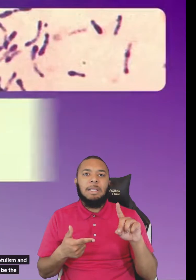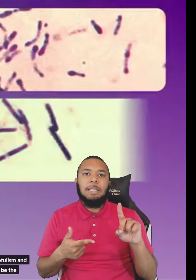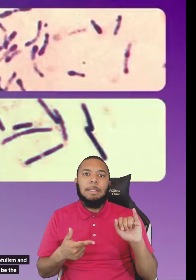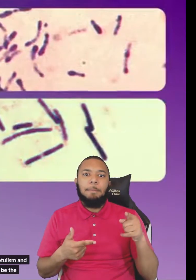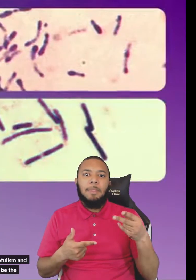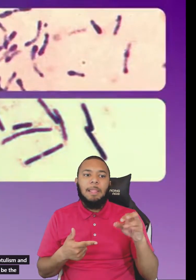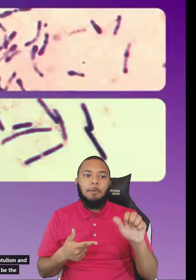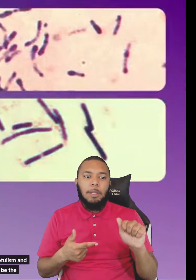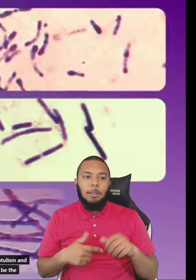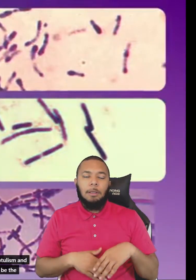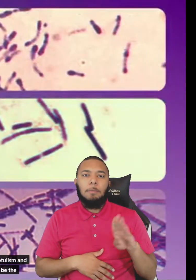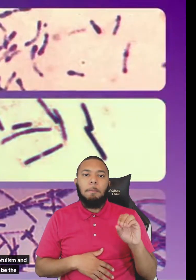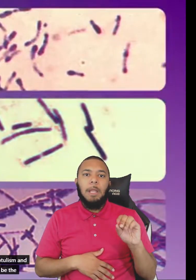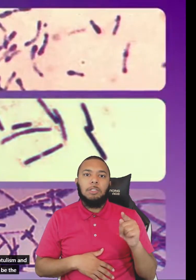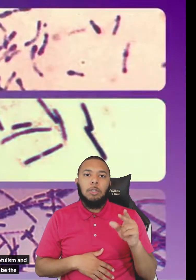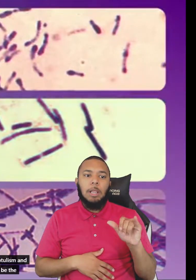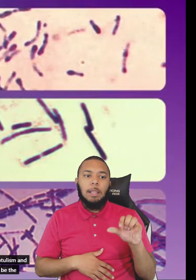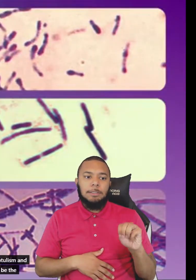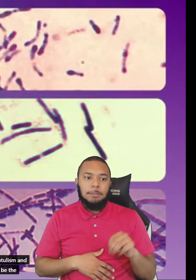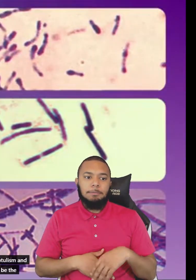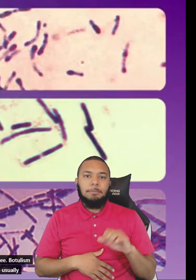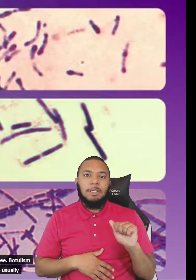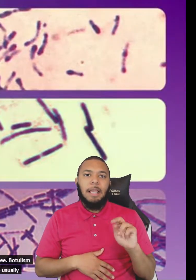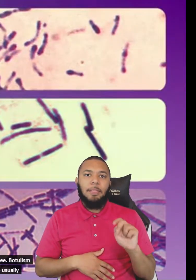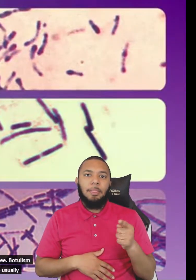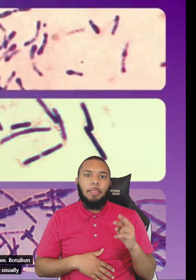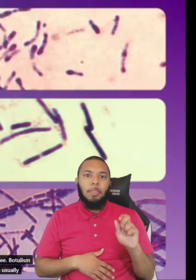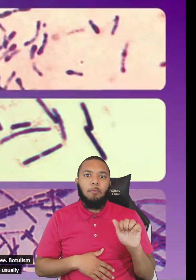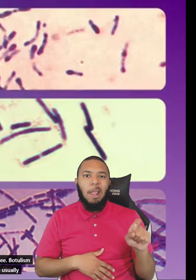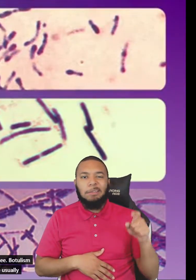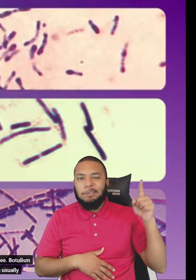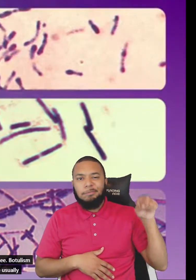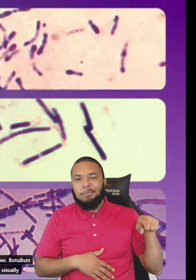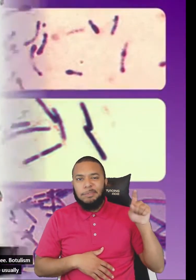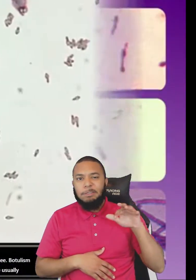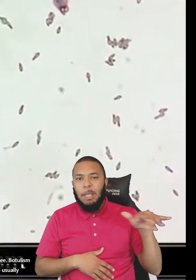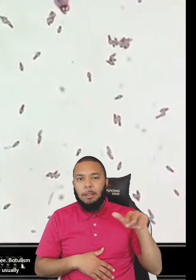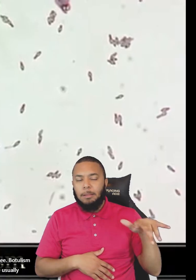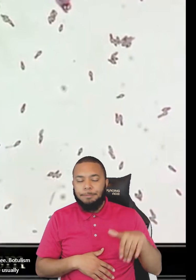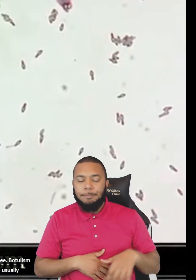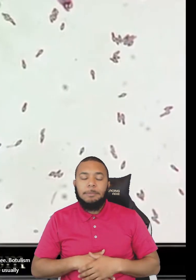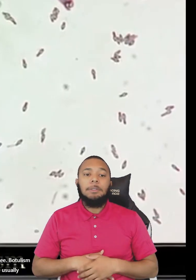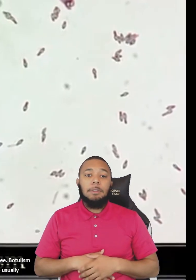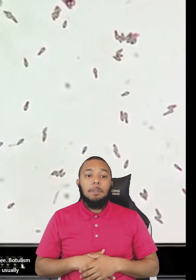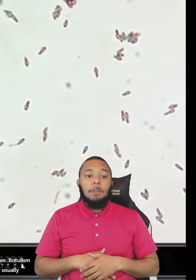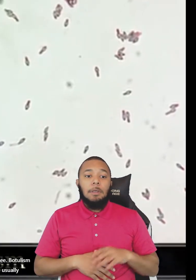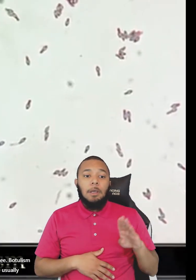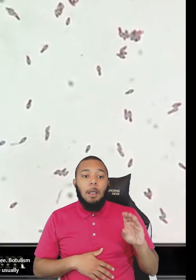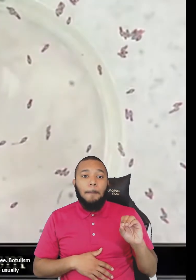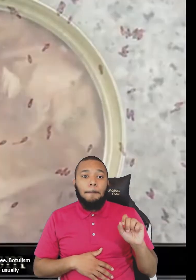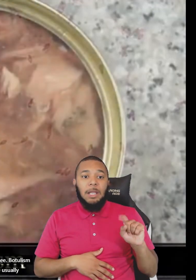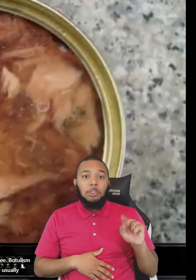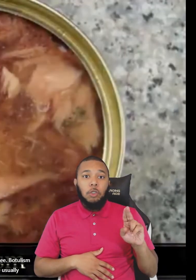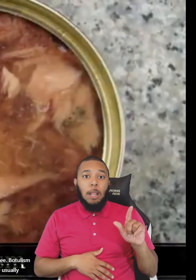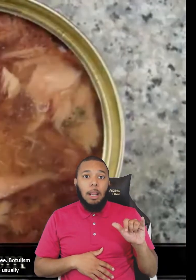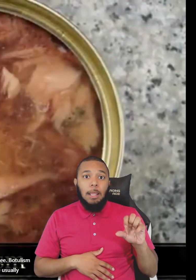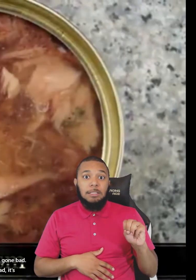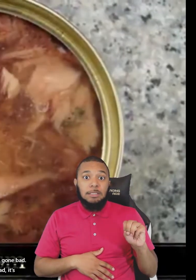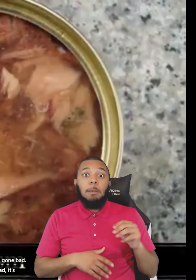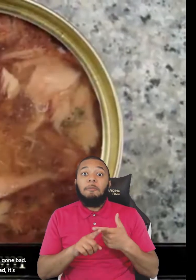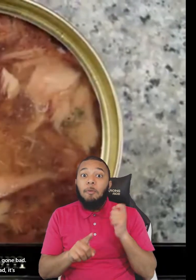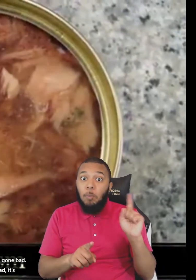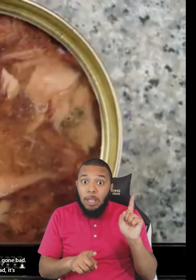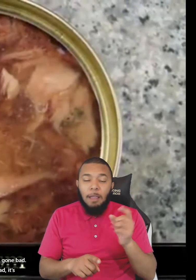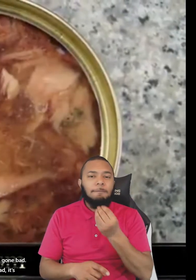diphtheria, botulism, and anthrax. These are going to be the guys that we most commonly see. Botulism shows up a lot in food. We usually